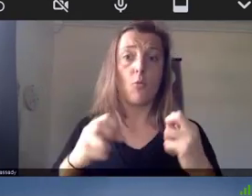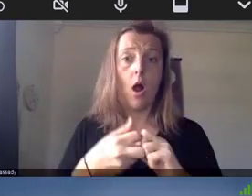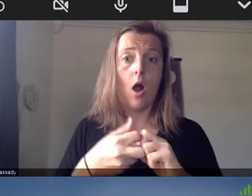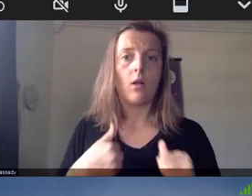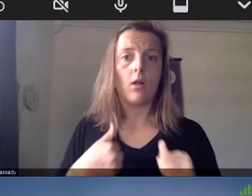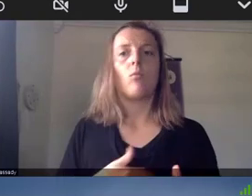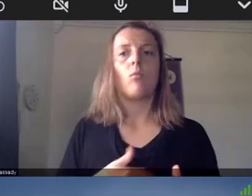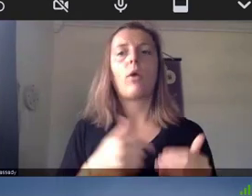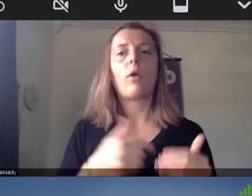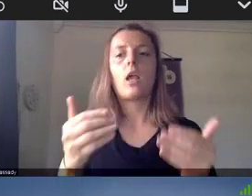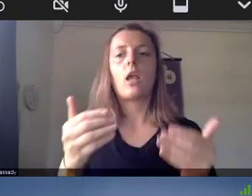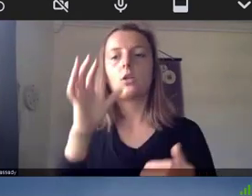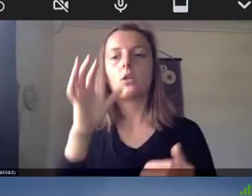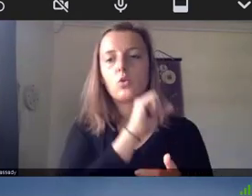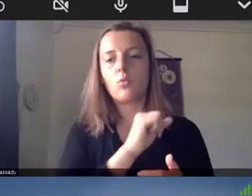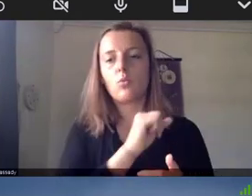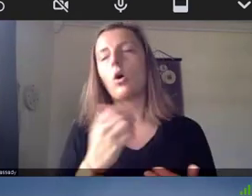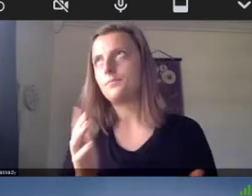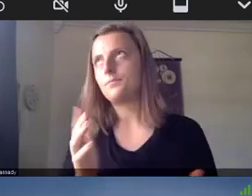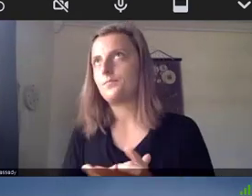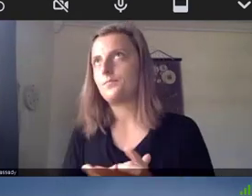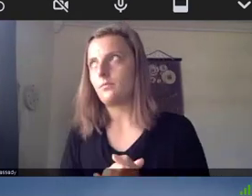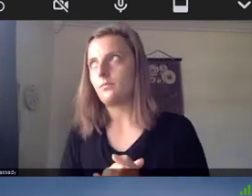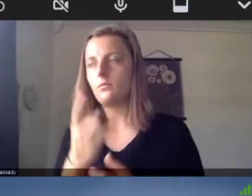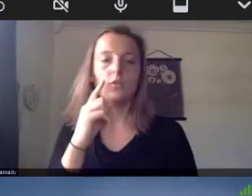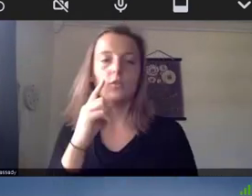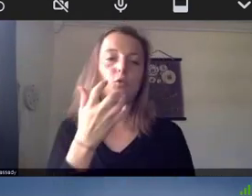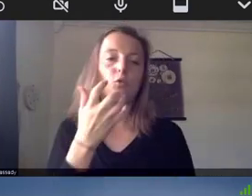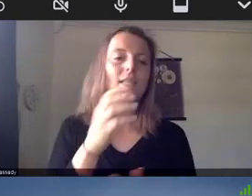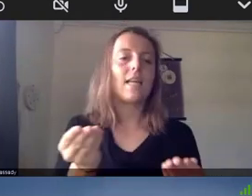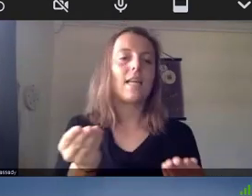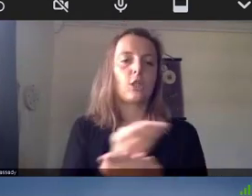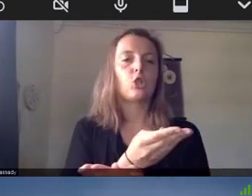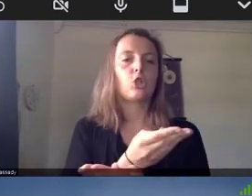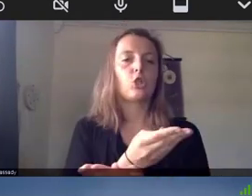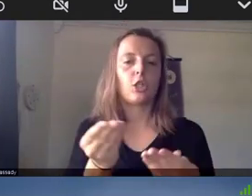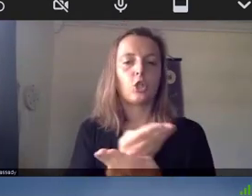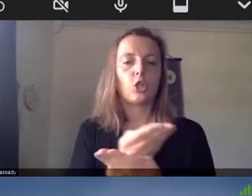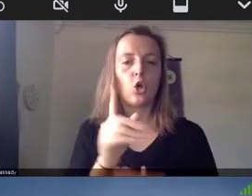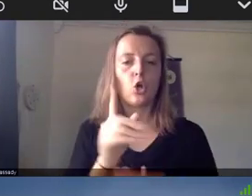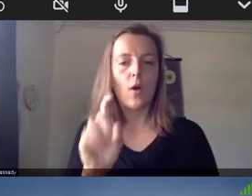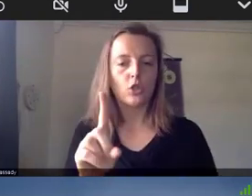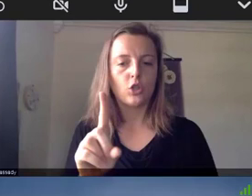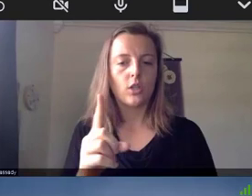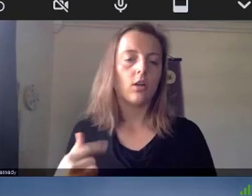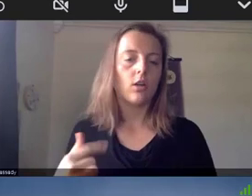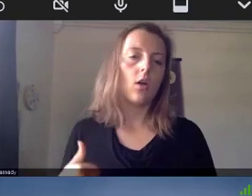exchanger problem, we are assuming that the temperature,